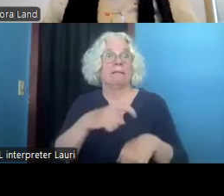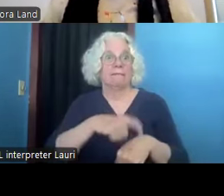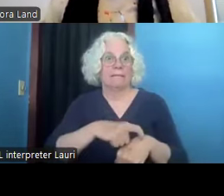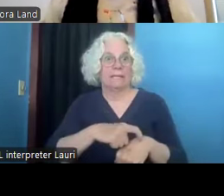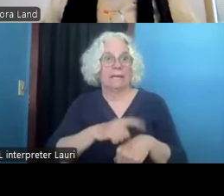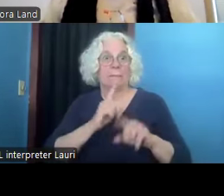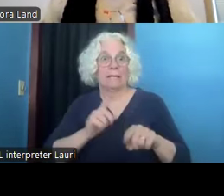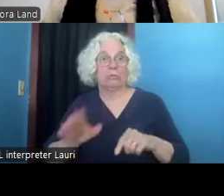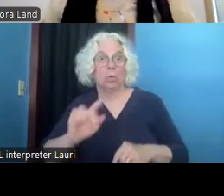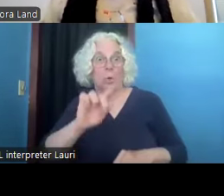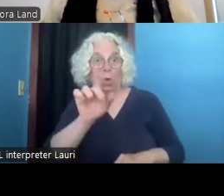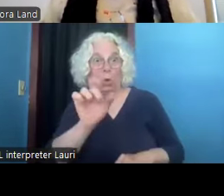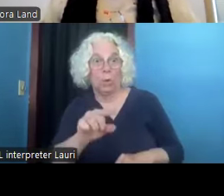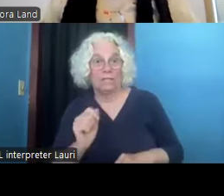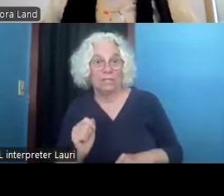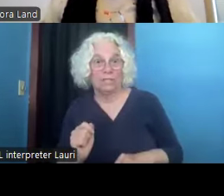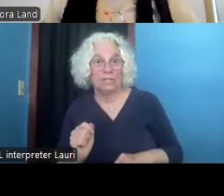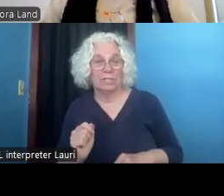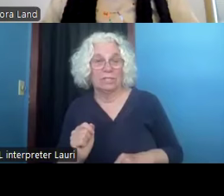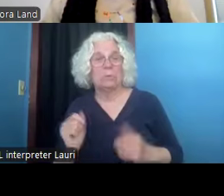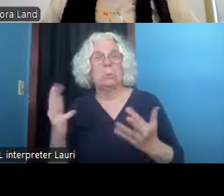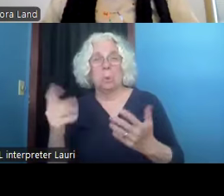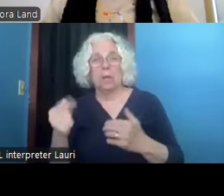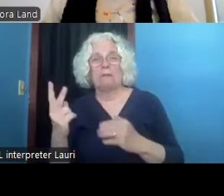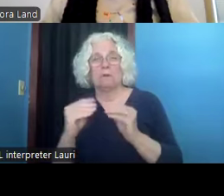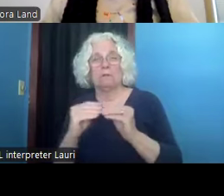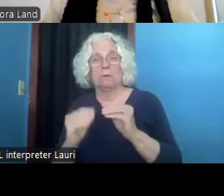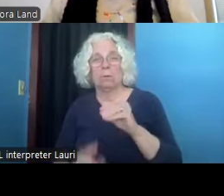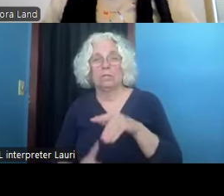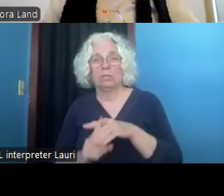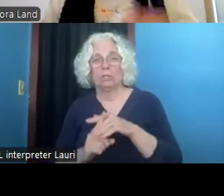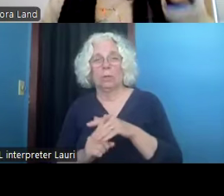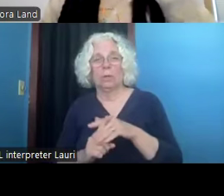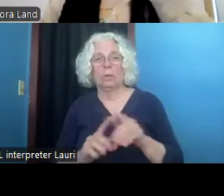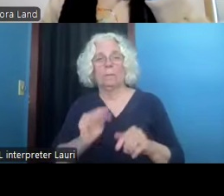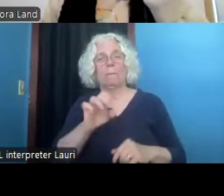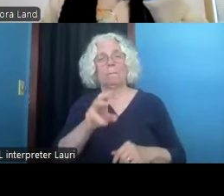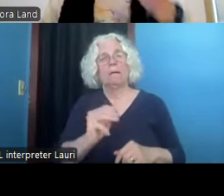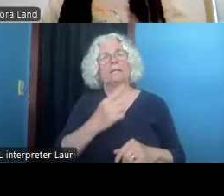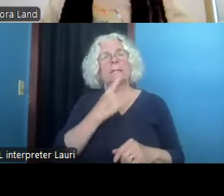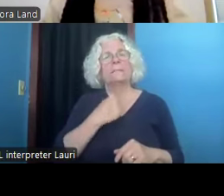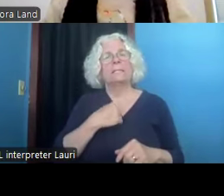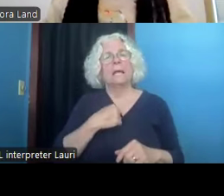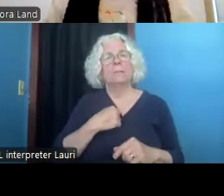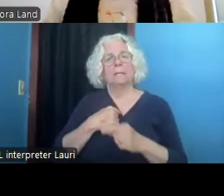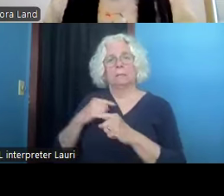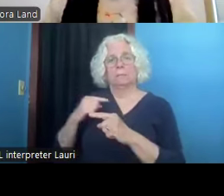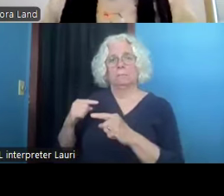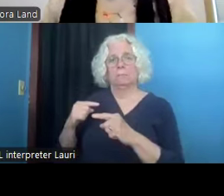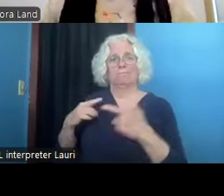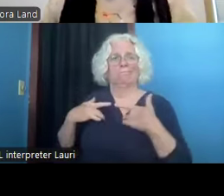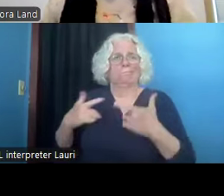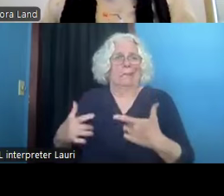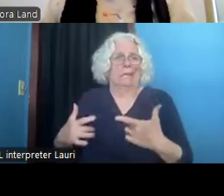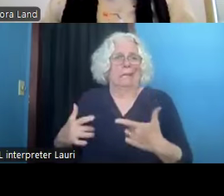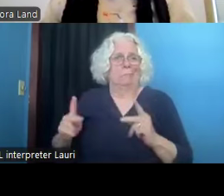questions. While we wait for a few questions to come in, Malcolm, what are some of the questions that you get asked